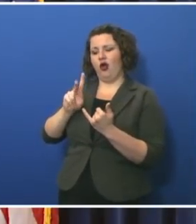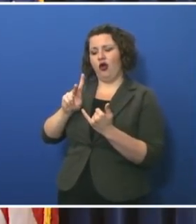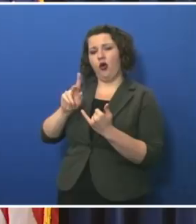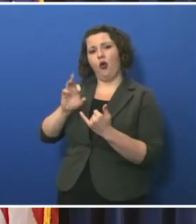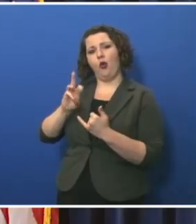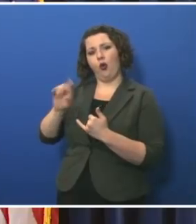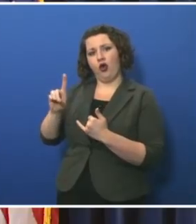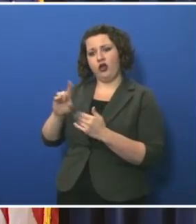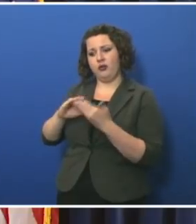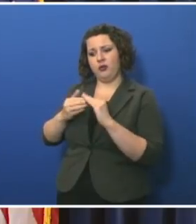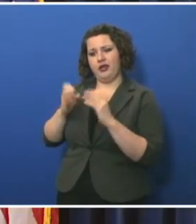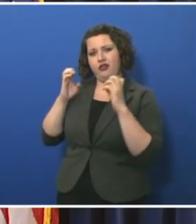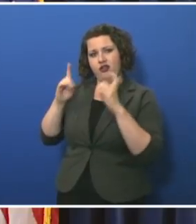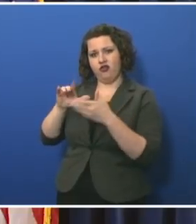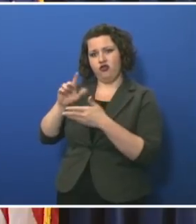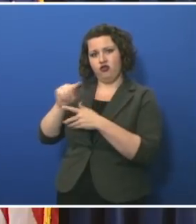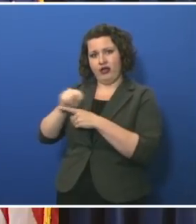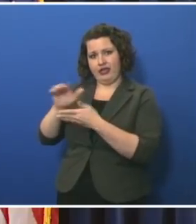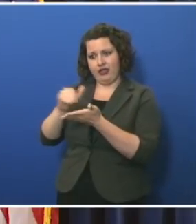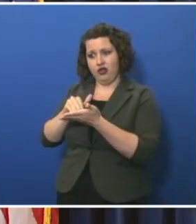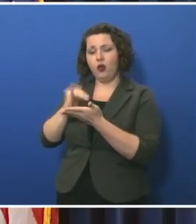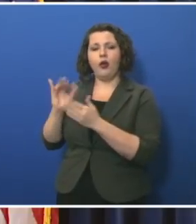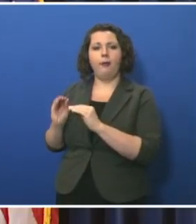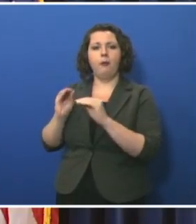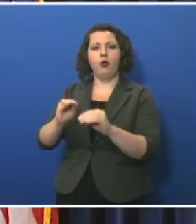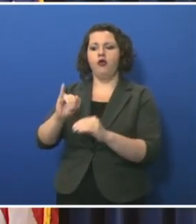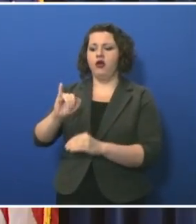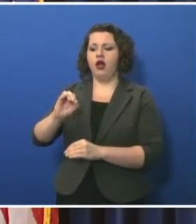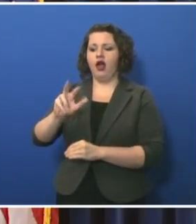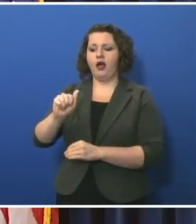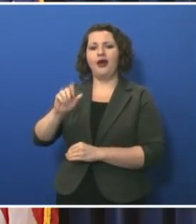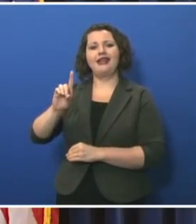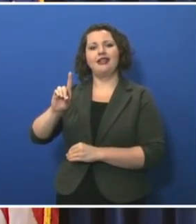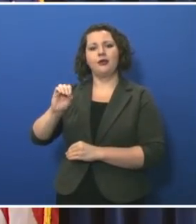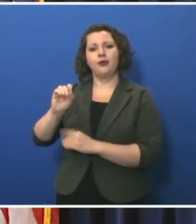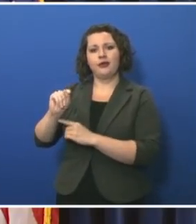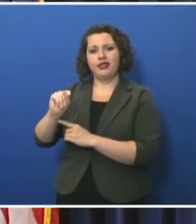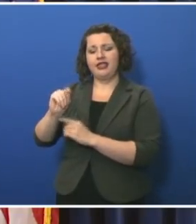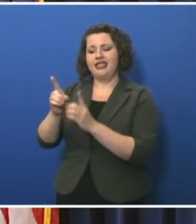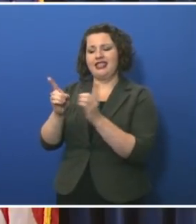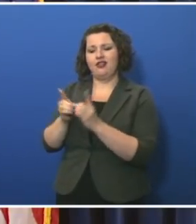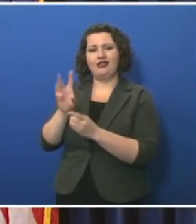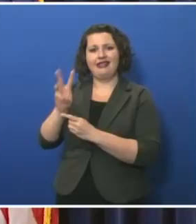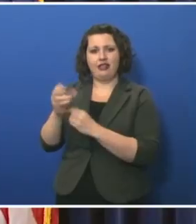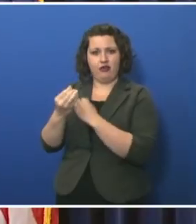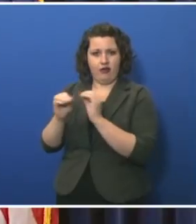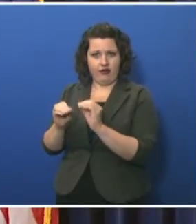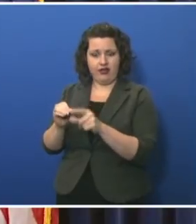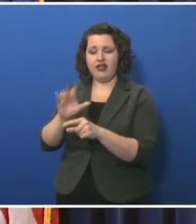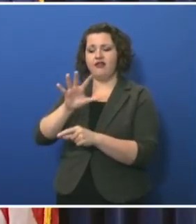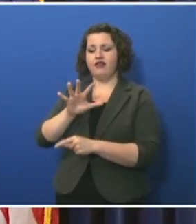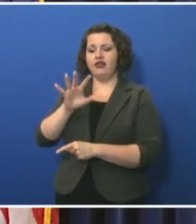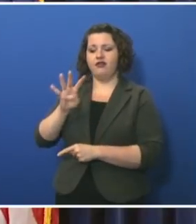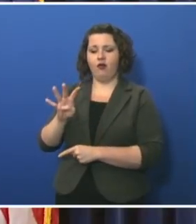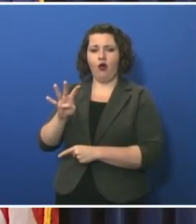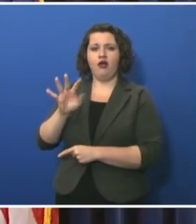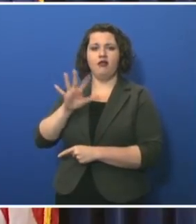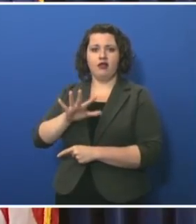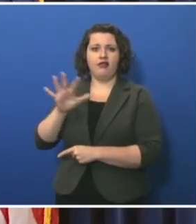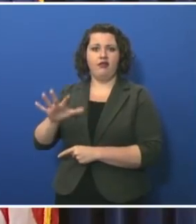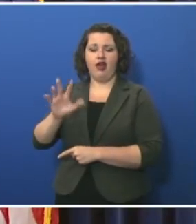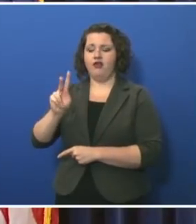Education Training Center, will move to the Iowa DOT District 6 office at